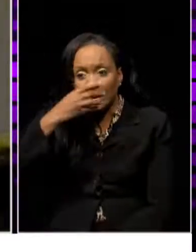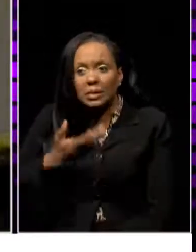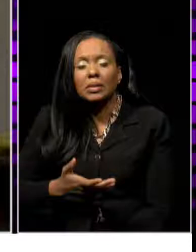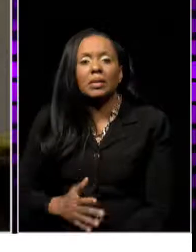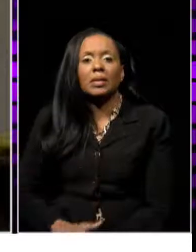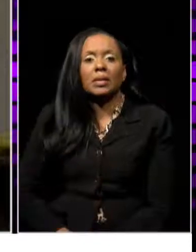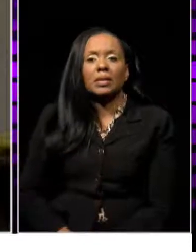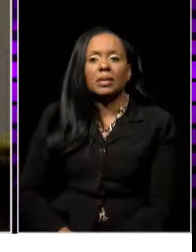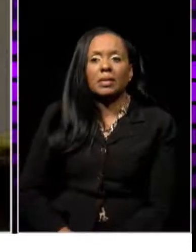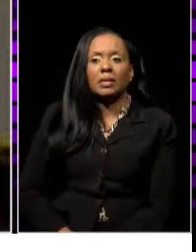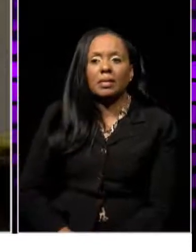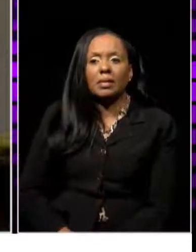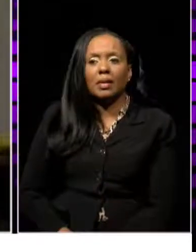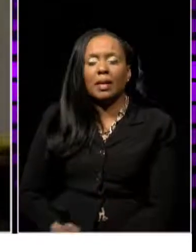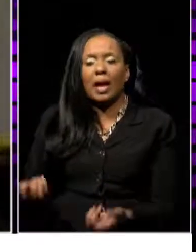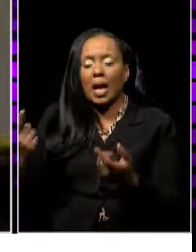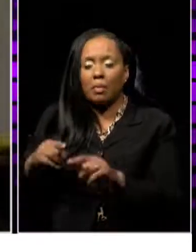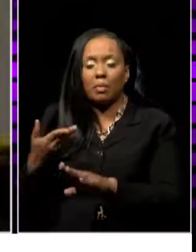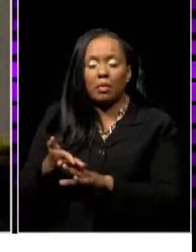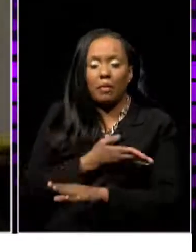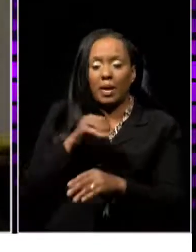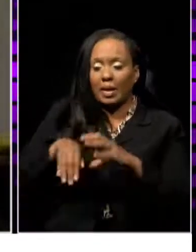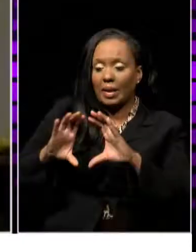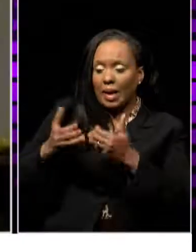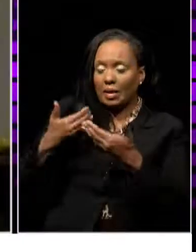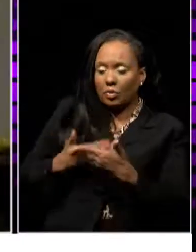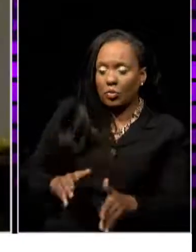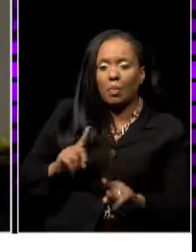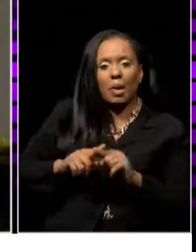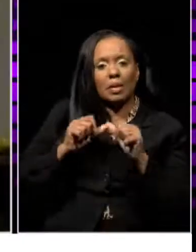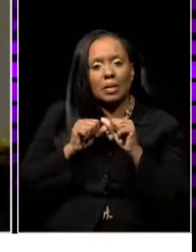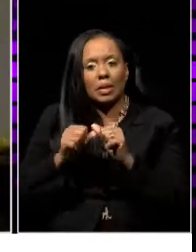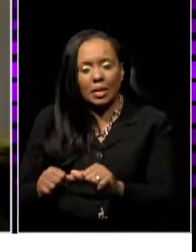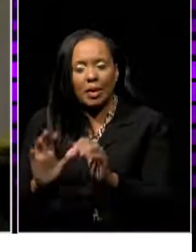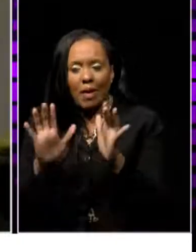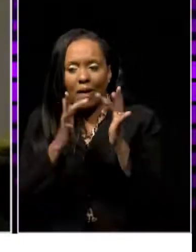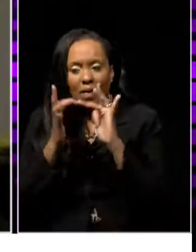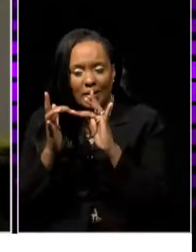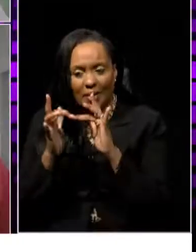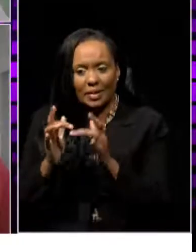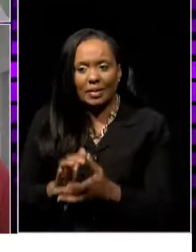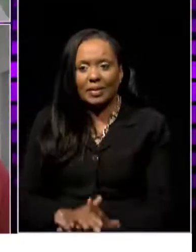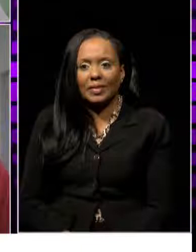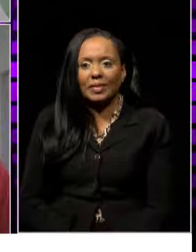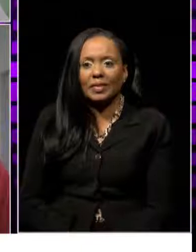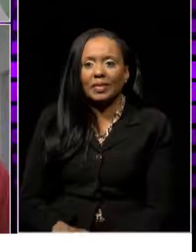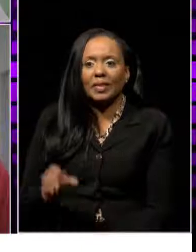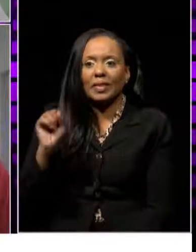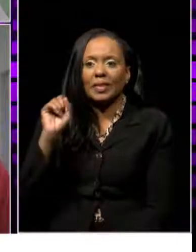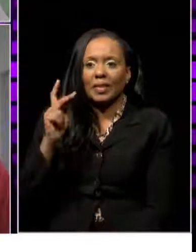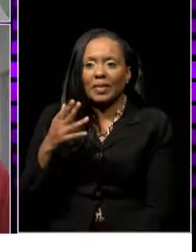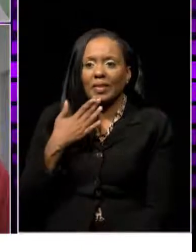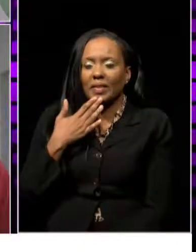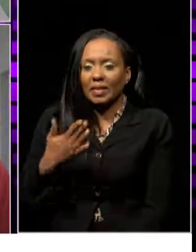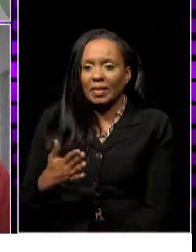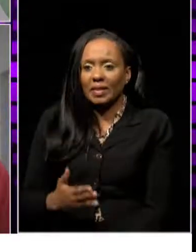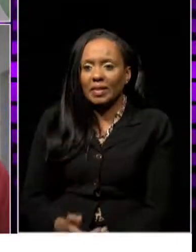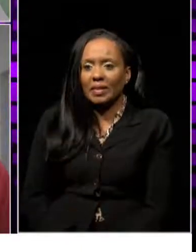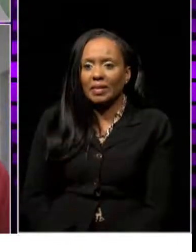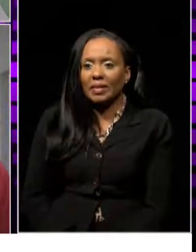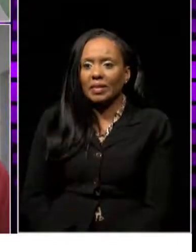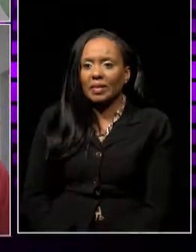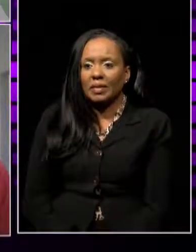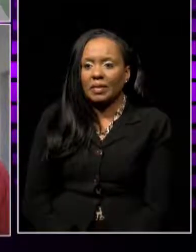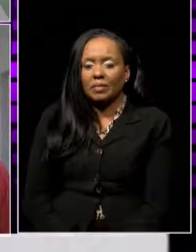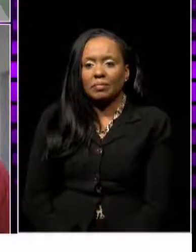of what was already there, and we're seeing it more. That's my personal opinion. Thank you very much. Now, Ms.